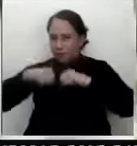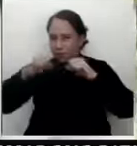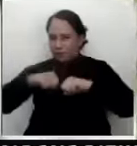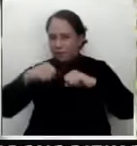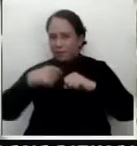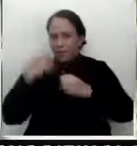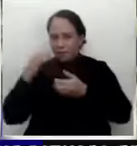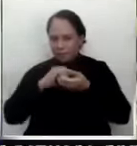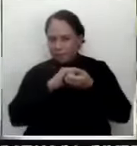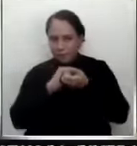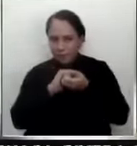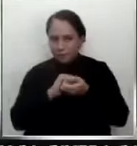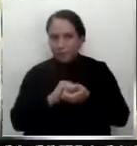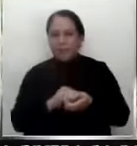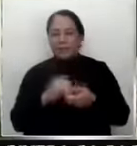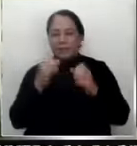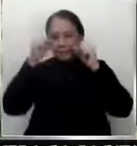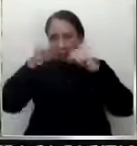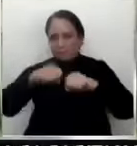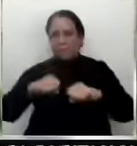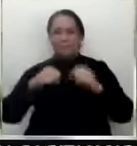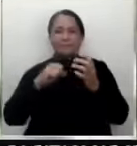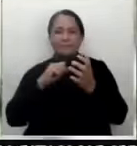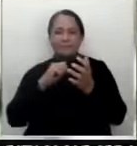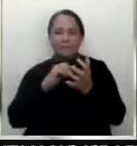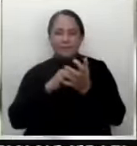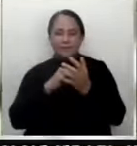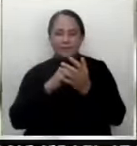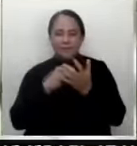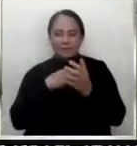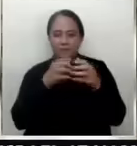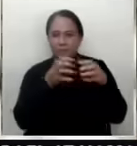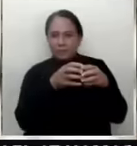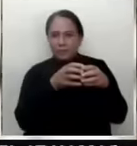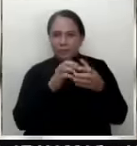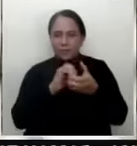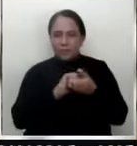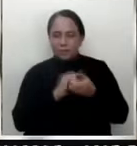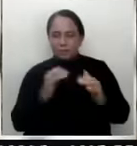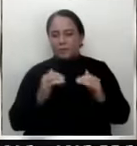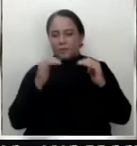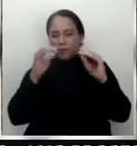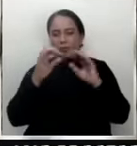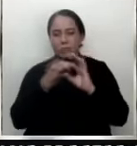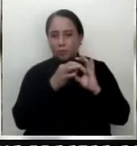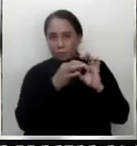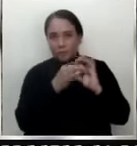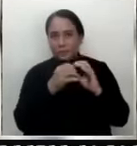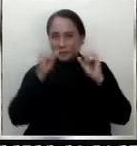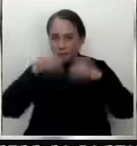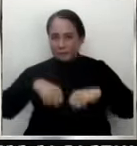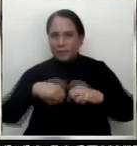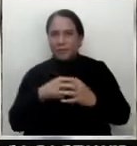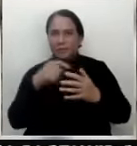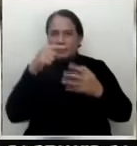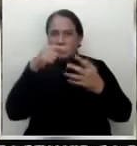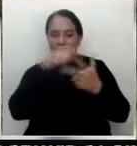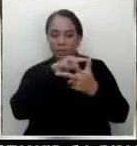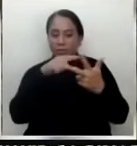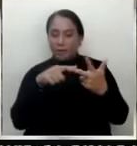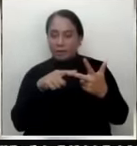Mutual Defense Treaty, the Visiting Forces Agreement, and the Enhanced Defense Cooperation Agreement. And outside of those three foundational